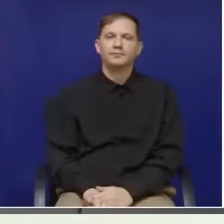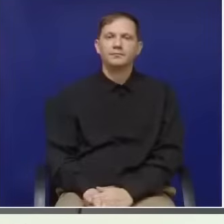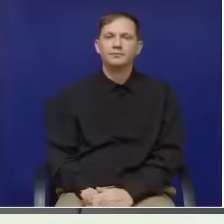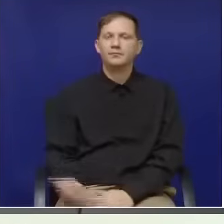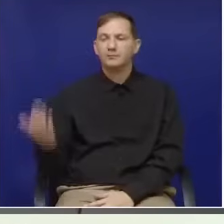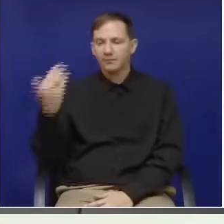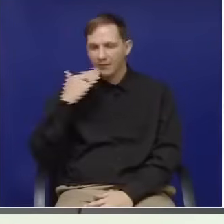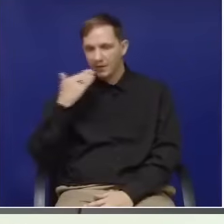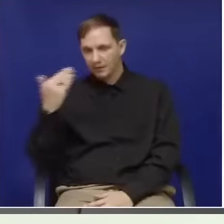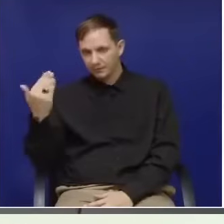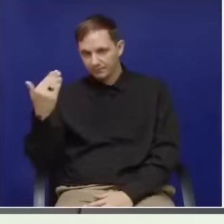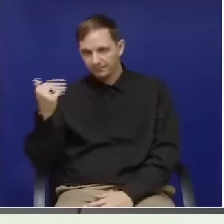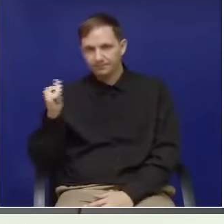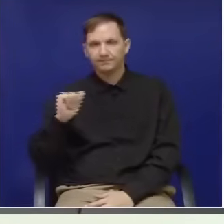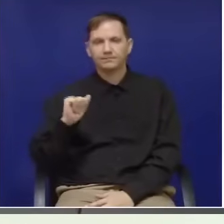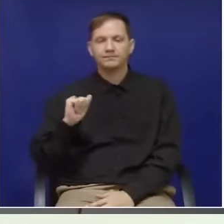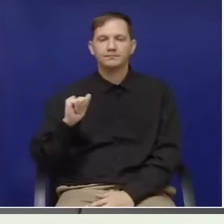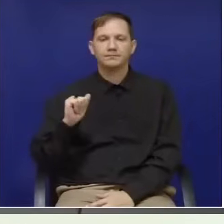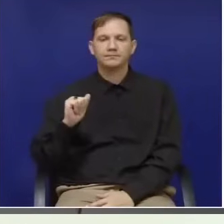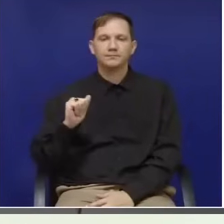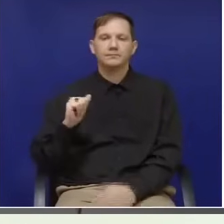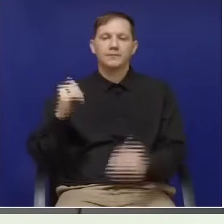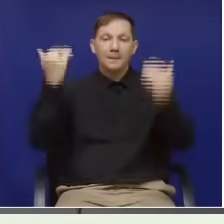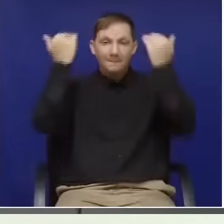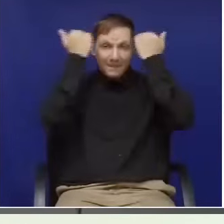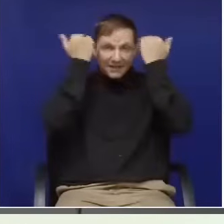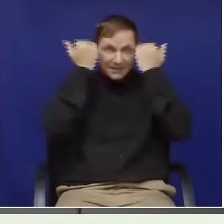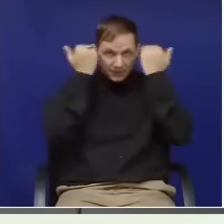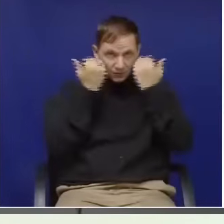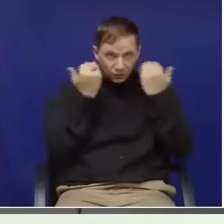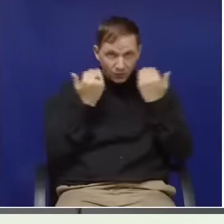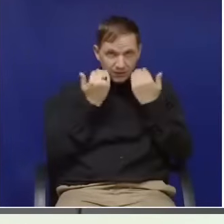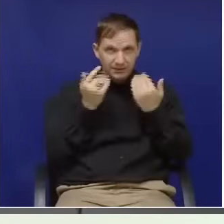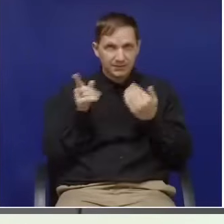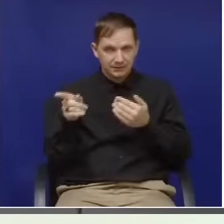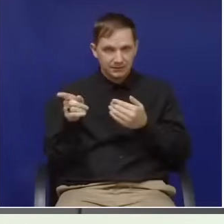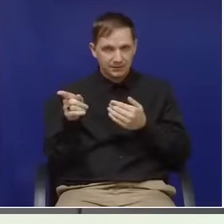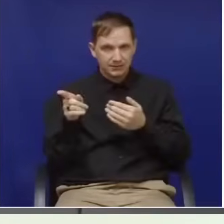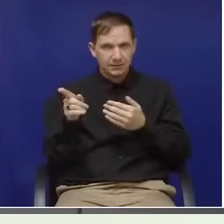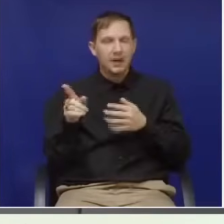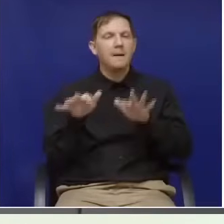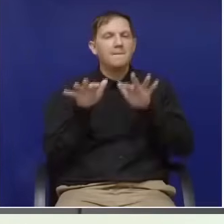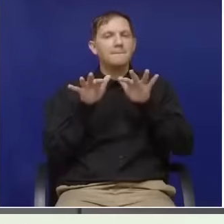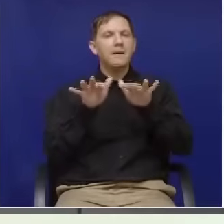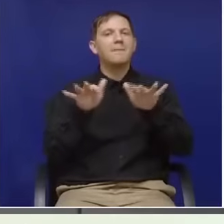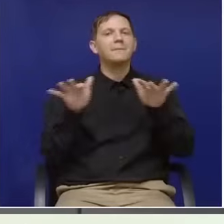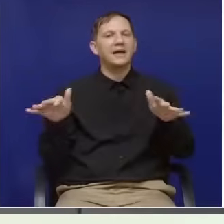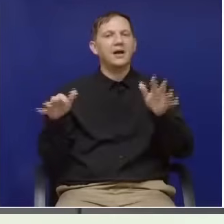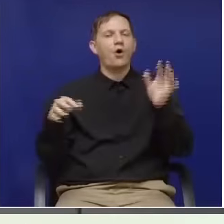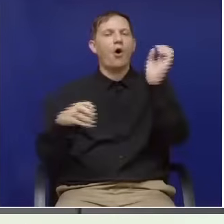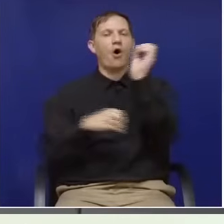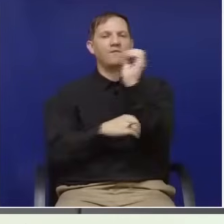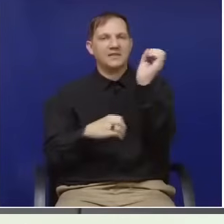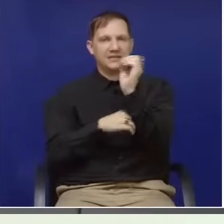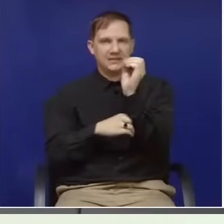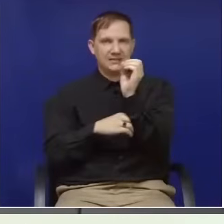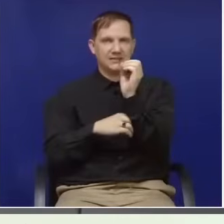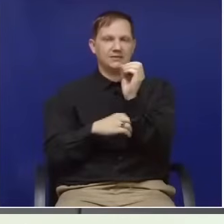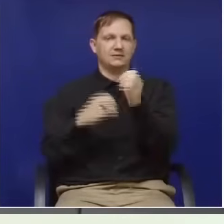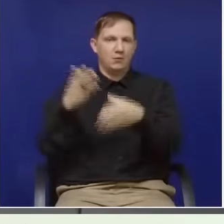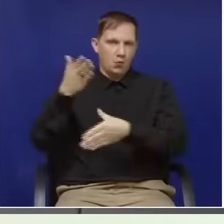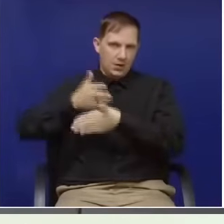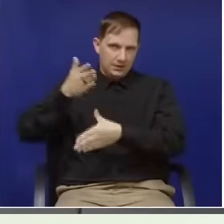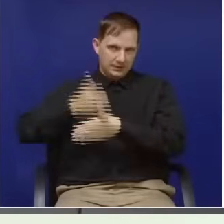House Chairperson. The magistrates are public office bearers and entitled to such